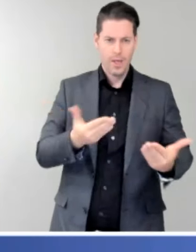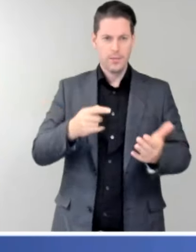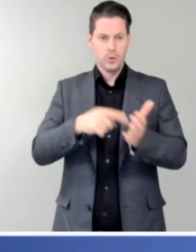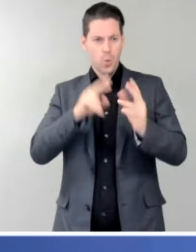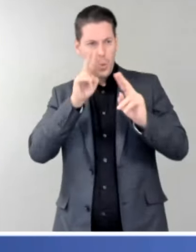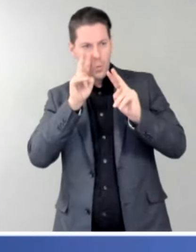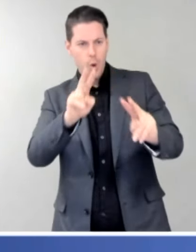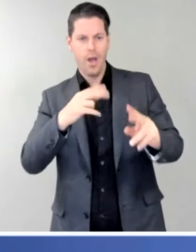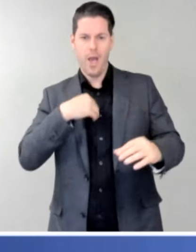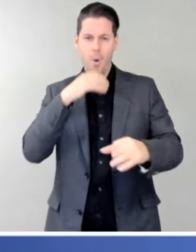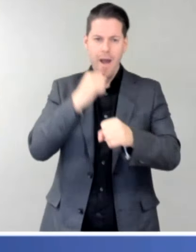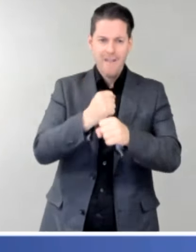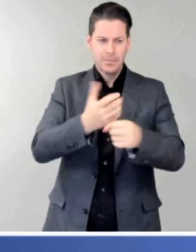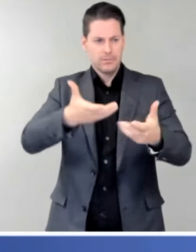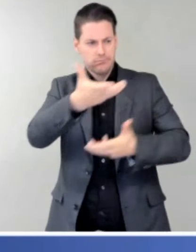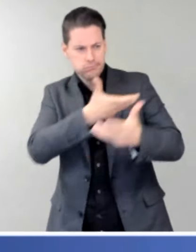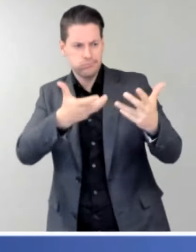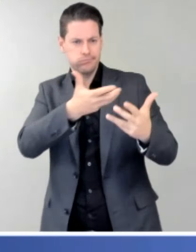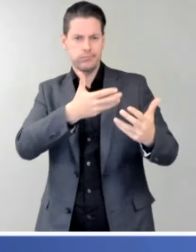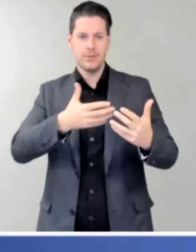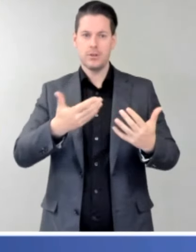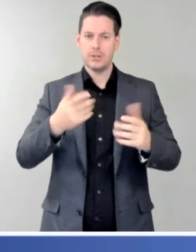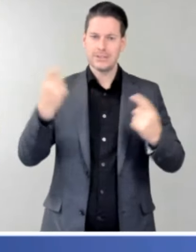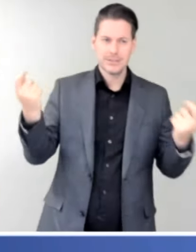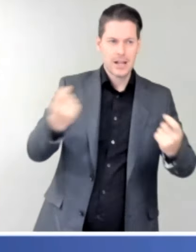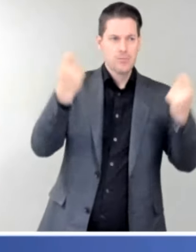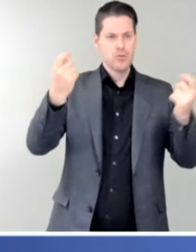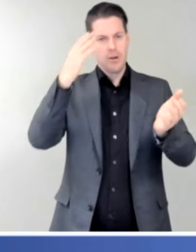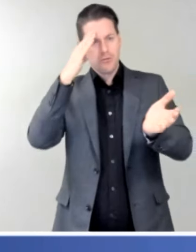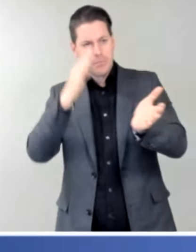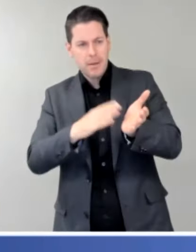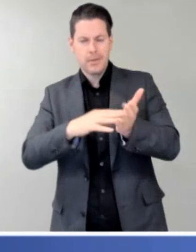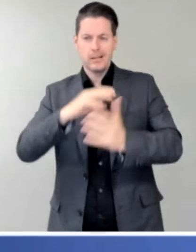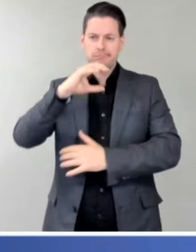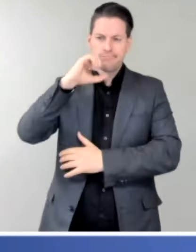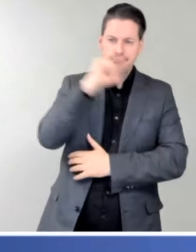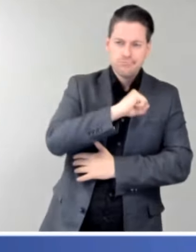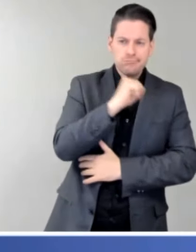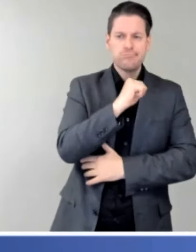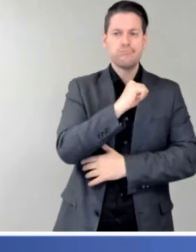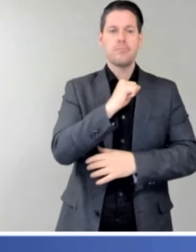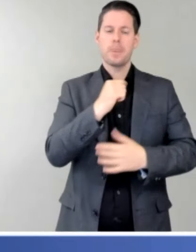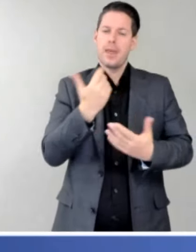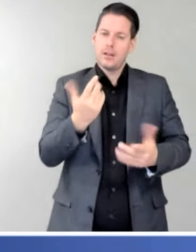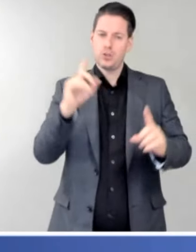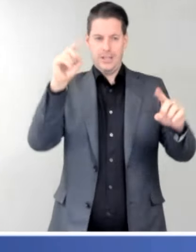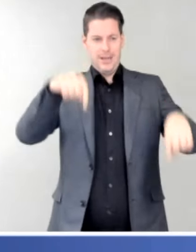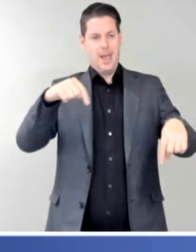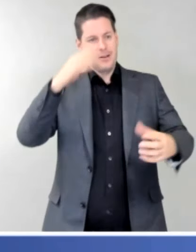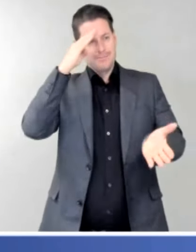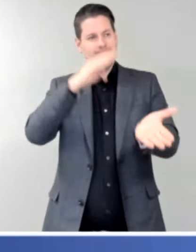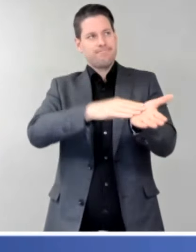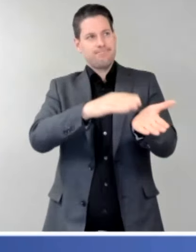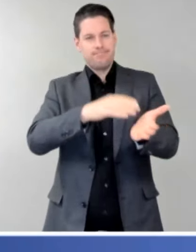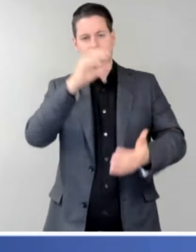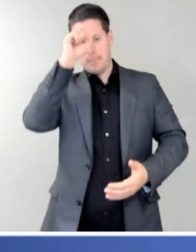action, to celebrate, remember, mourn, and today commemorate. To the families and